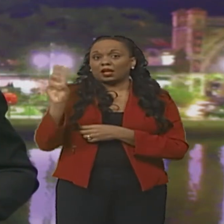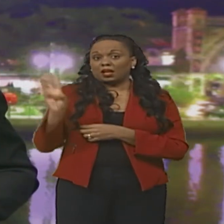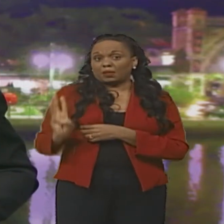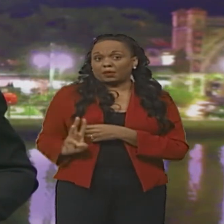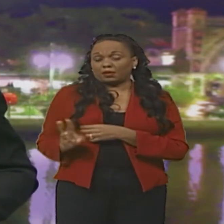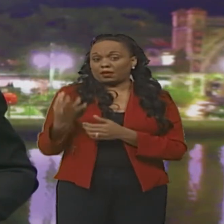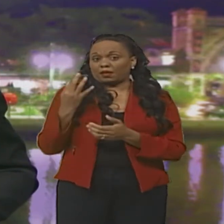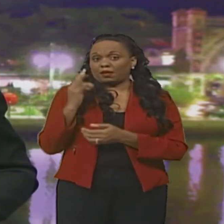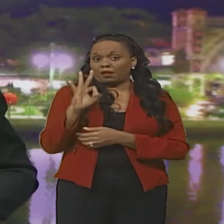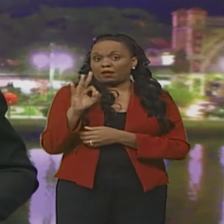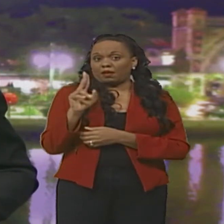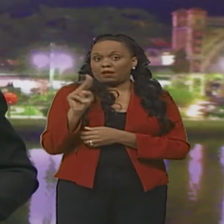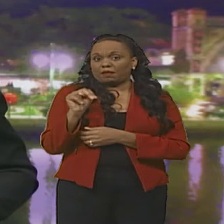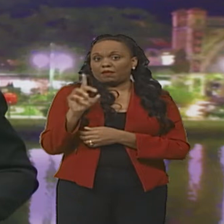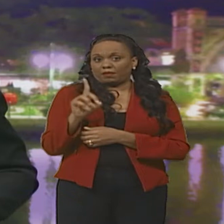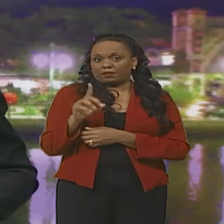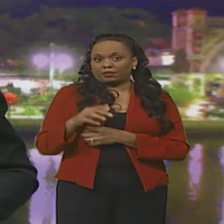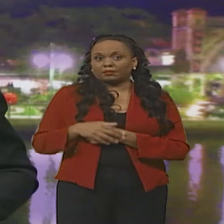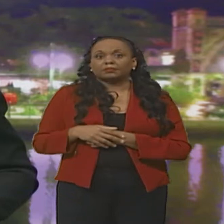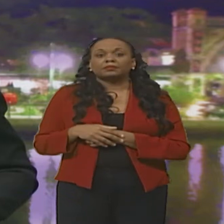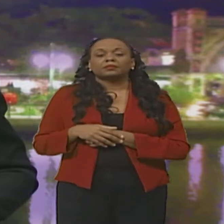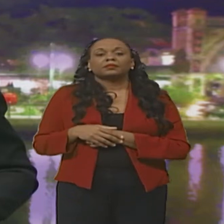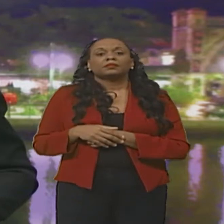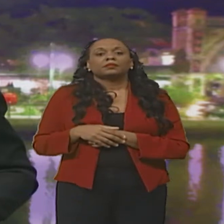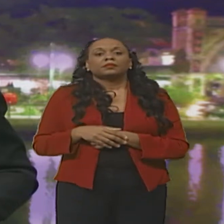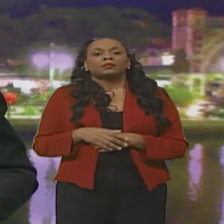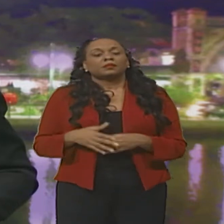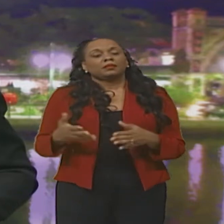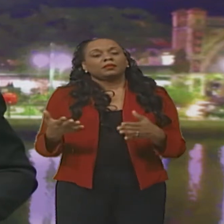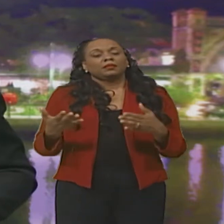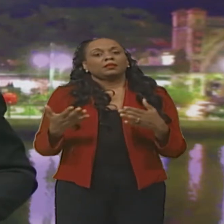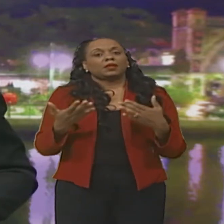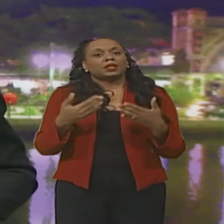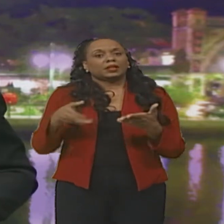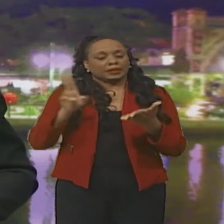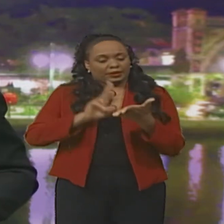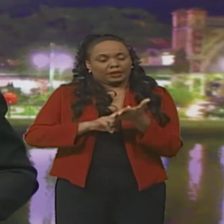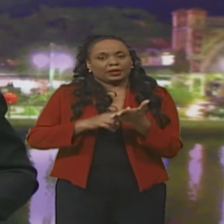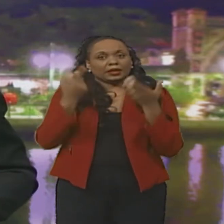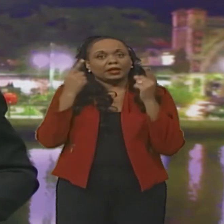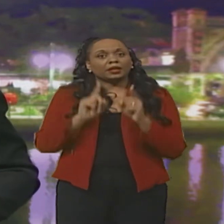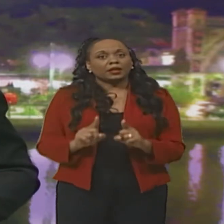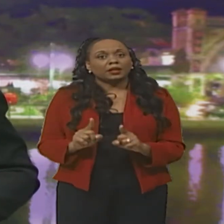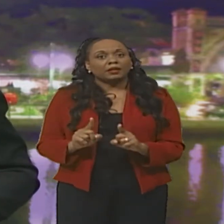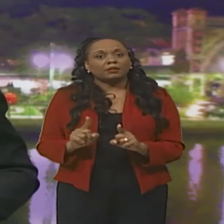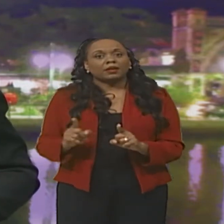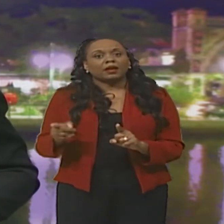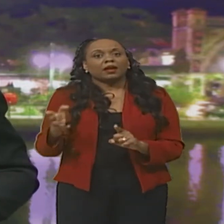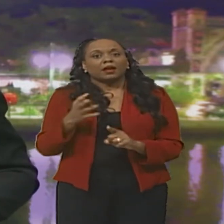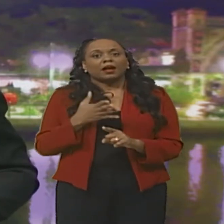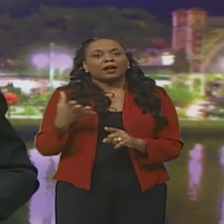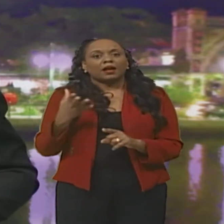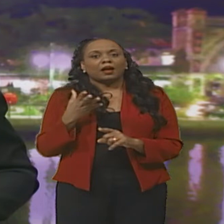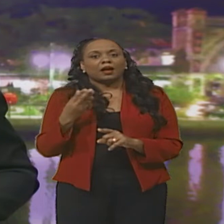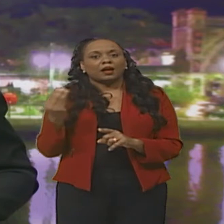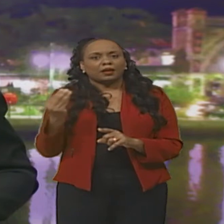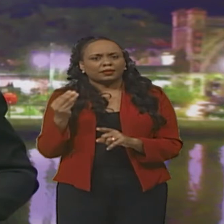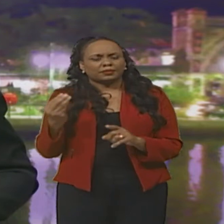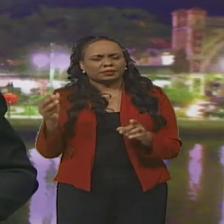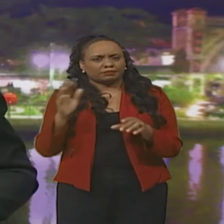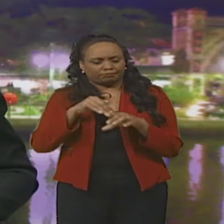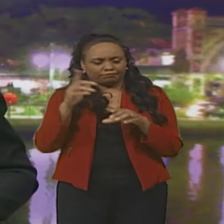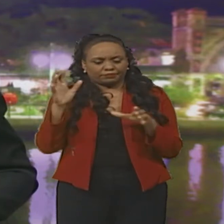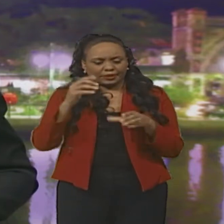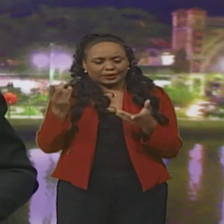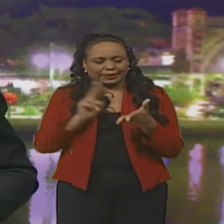ceremony was held in the margins of the ongoing GCF's Global National Designated Authority and Private Investment for Climate